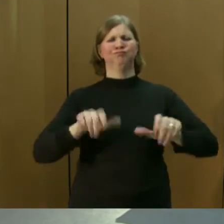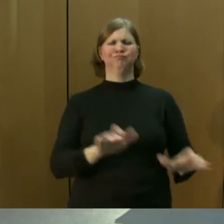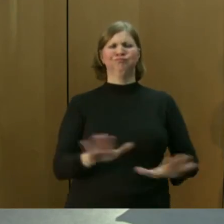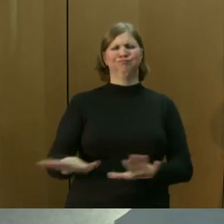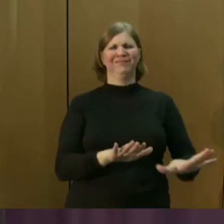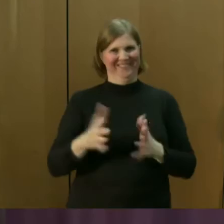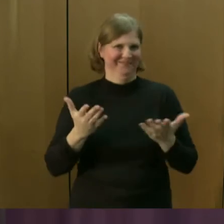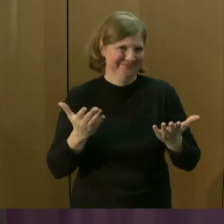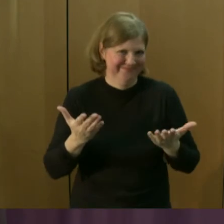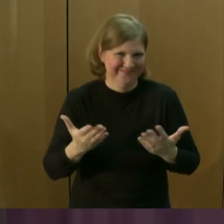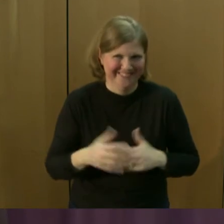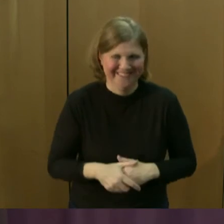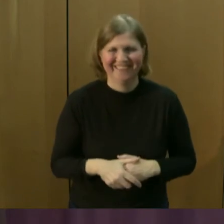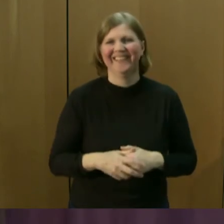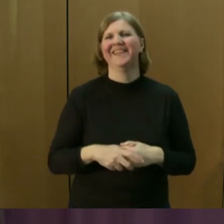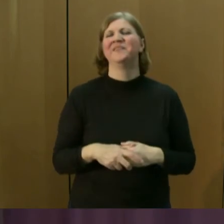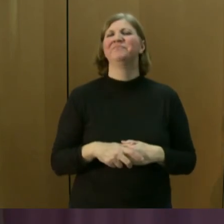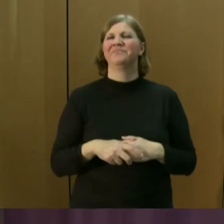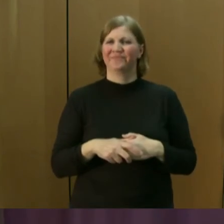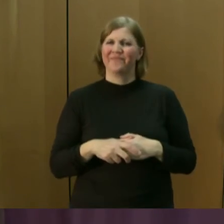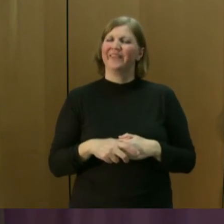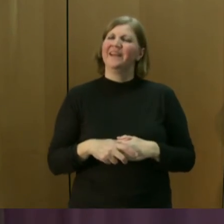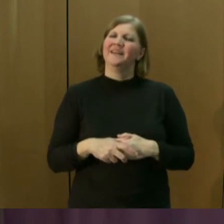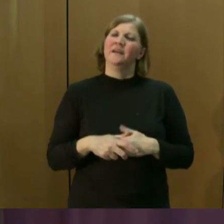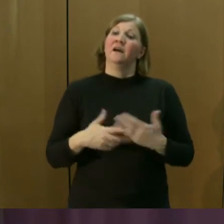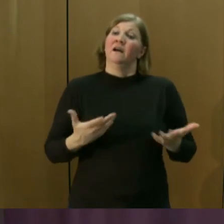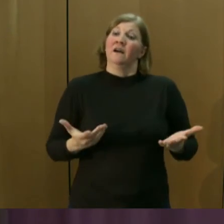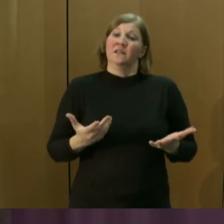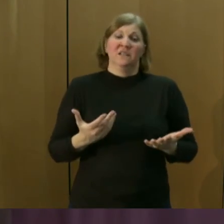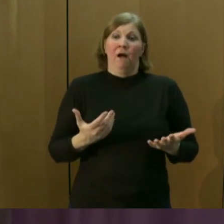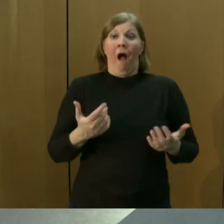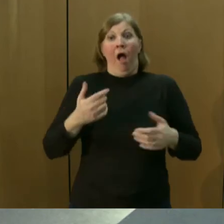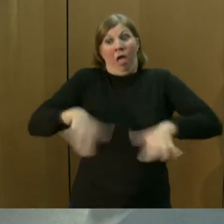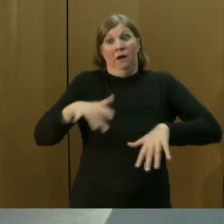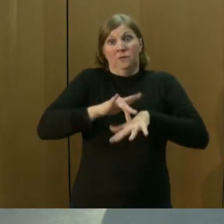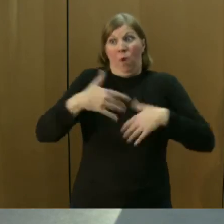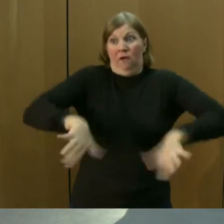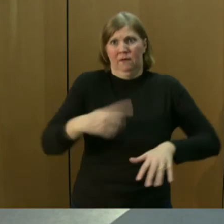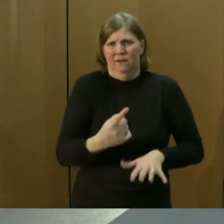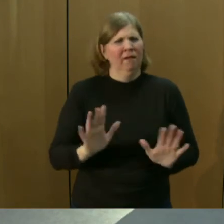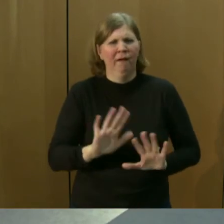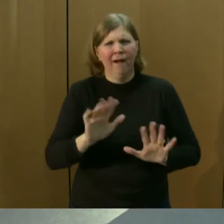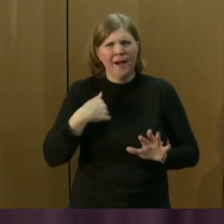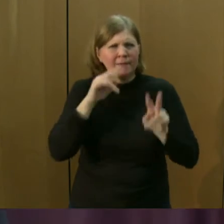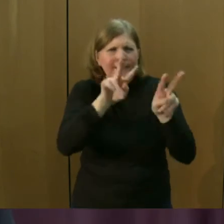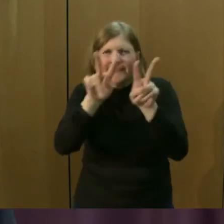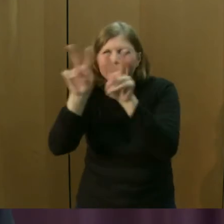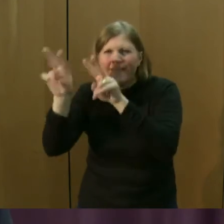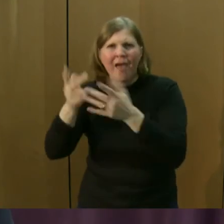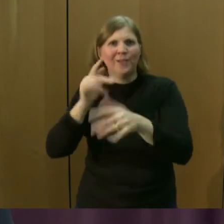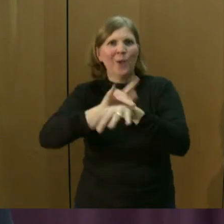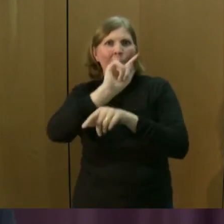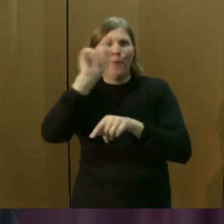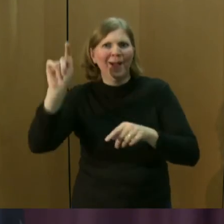Rachel. Go and see lots of work as well as presenting your own. Kath. Have a great time and look